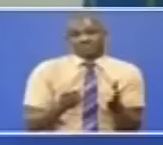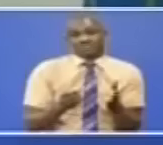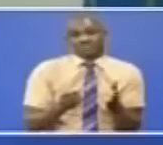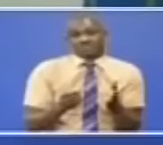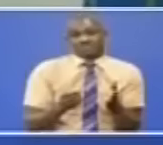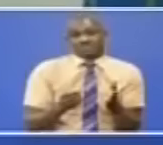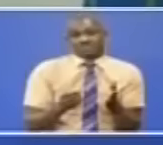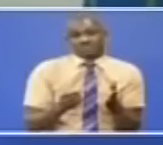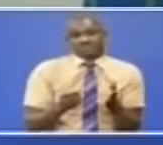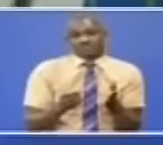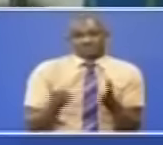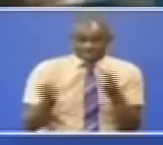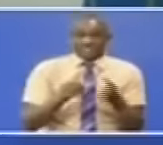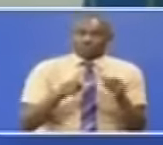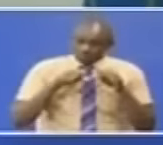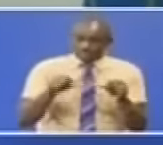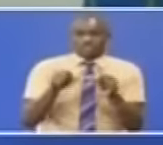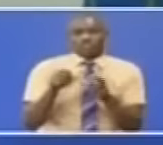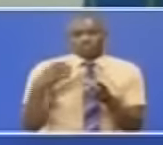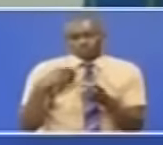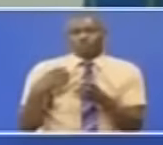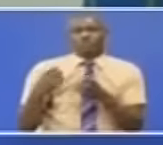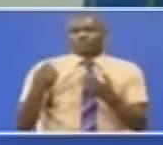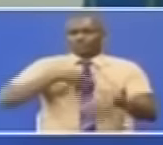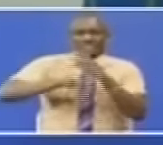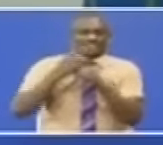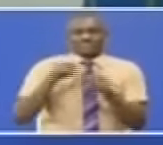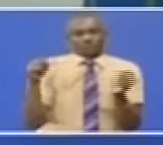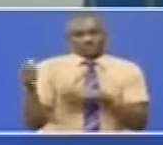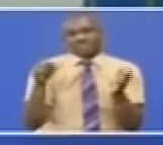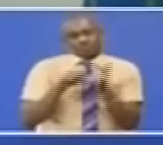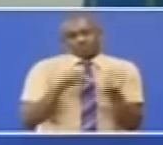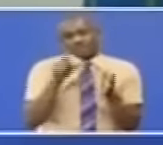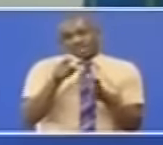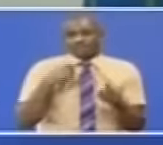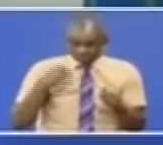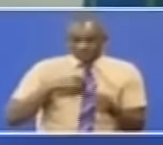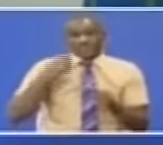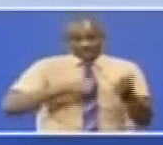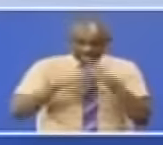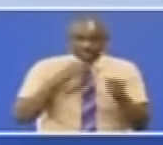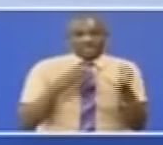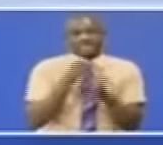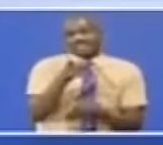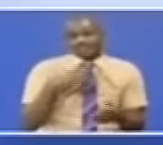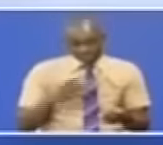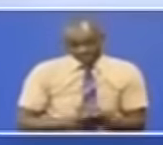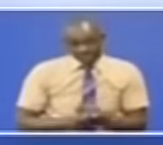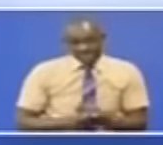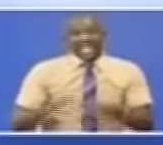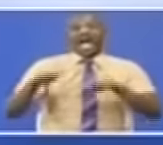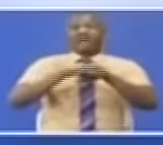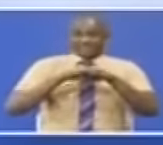is continuing to drag us into things we don't want like that, we may have to take such action. The African Union